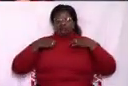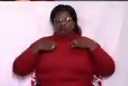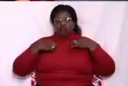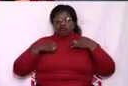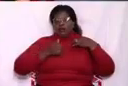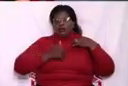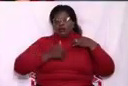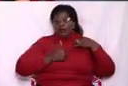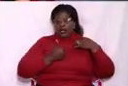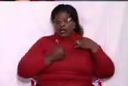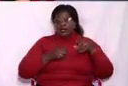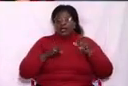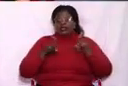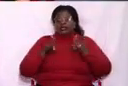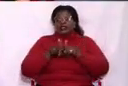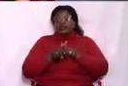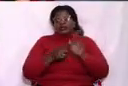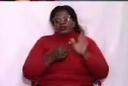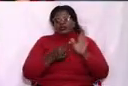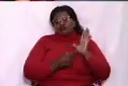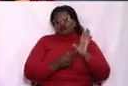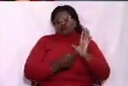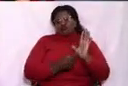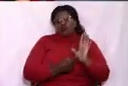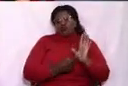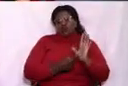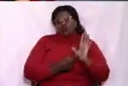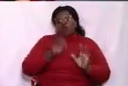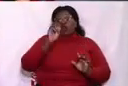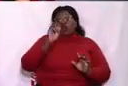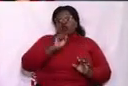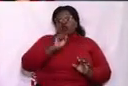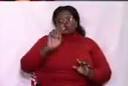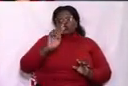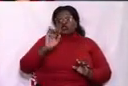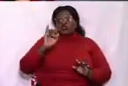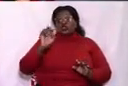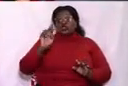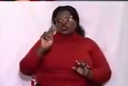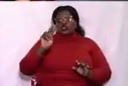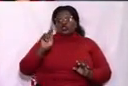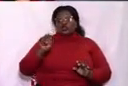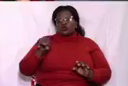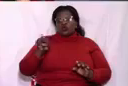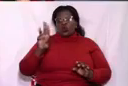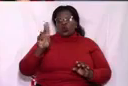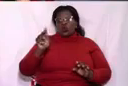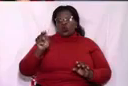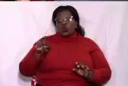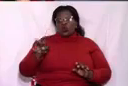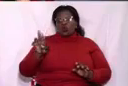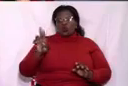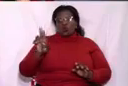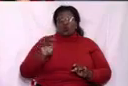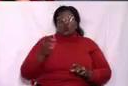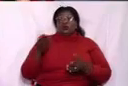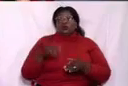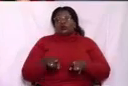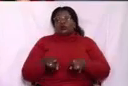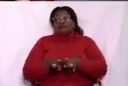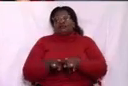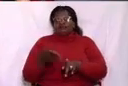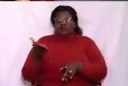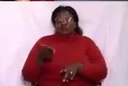representing Oshikuku, if you can see. So yeah, you can also reach out to Afroprint and get that and get yours